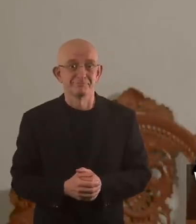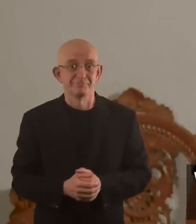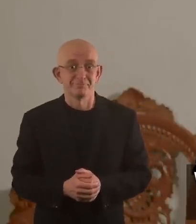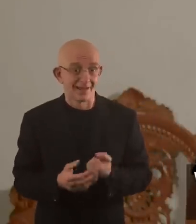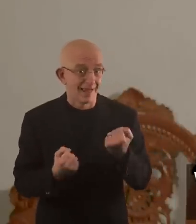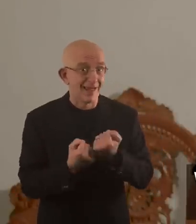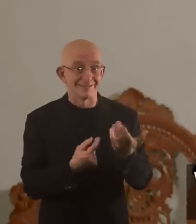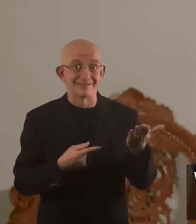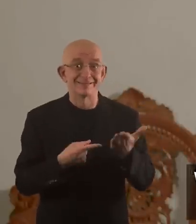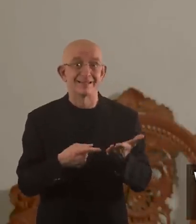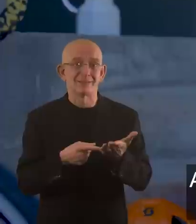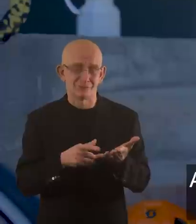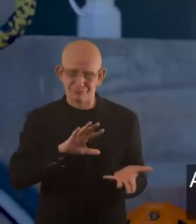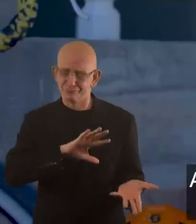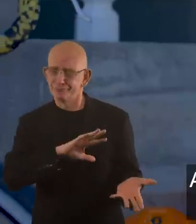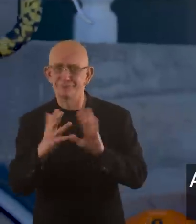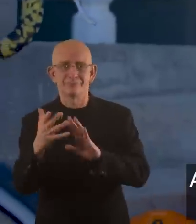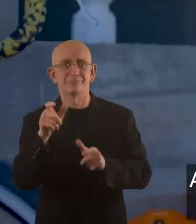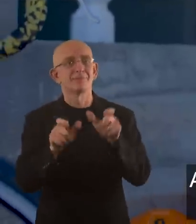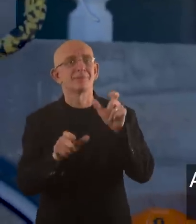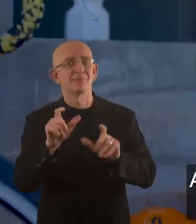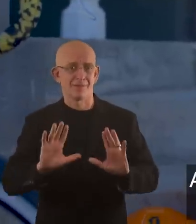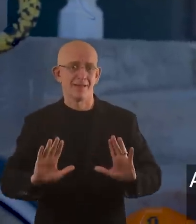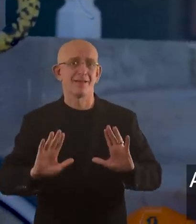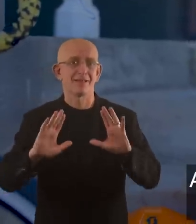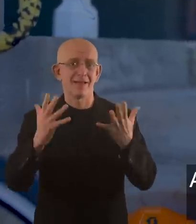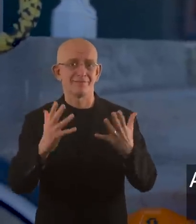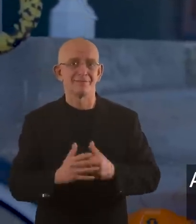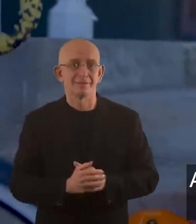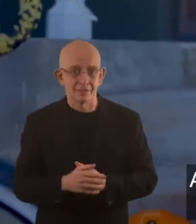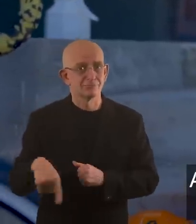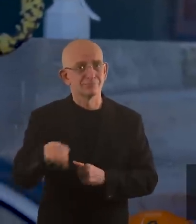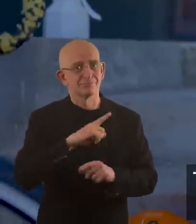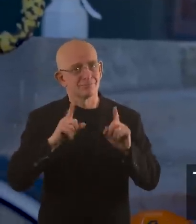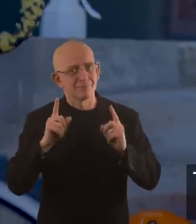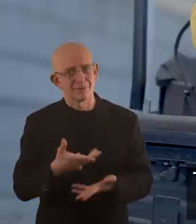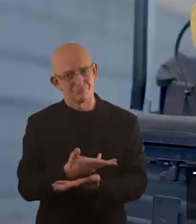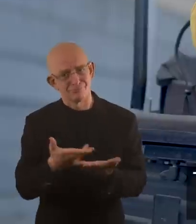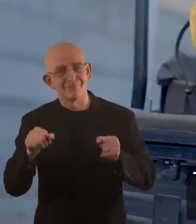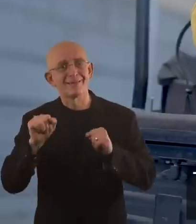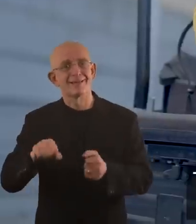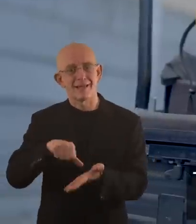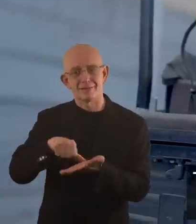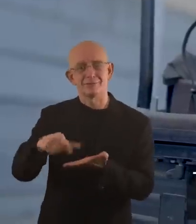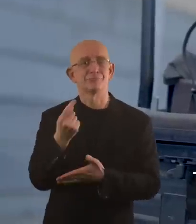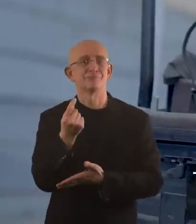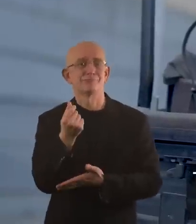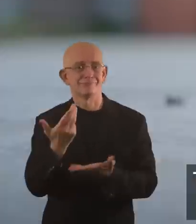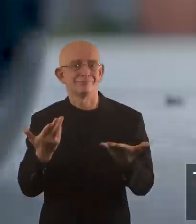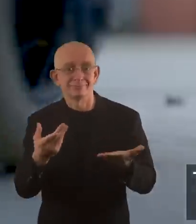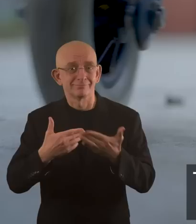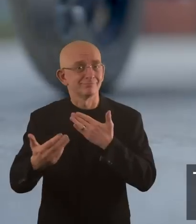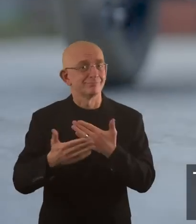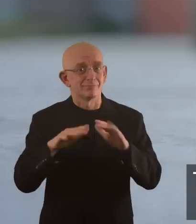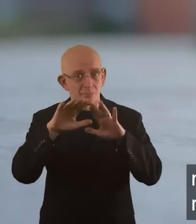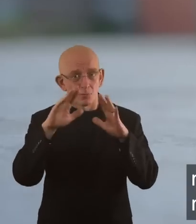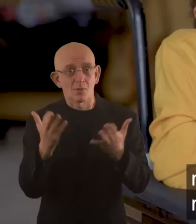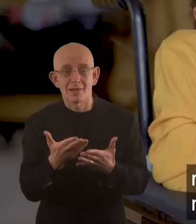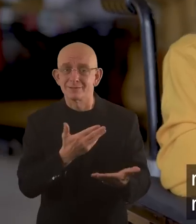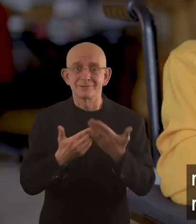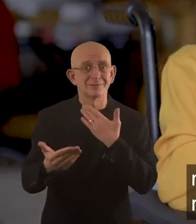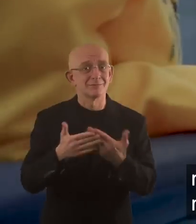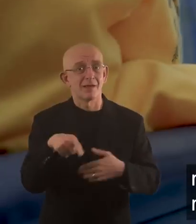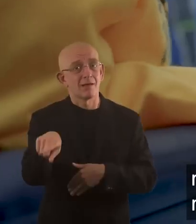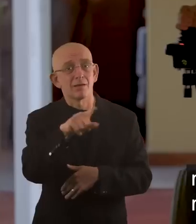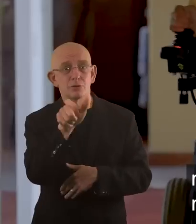seseorang yang kamu kenal? Assistive technology touches everyone's life. time to ensure affordable access, no